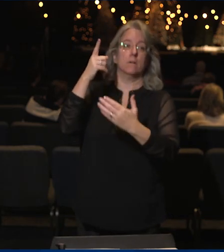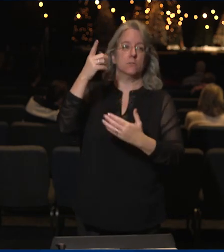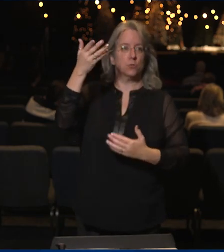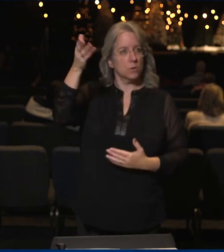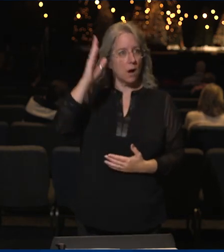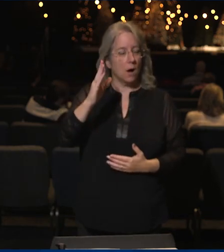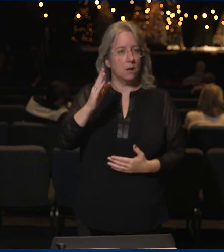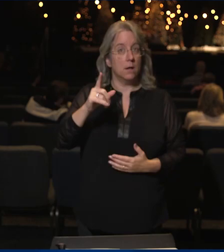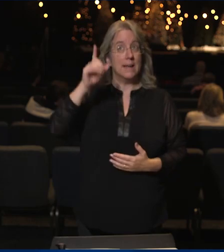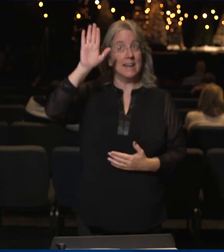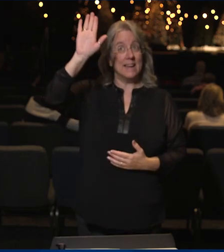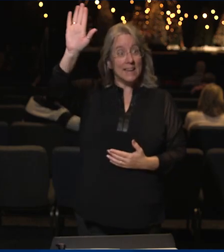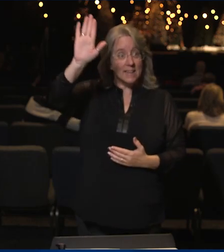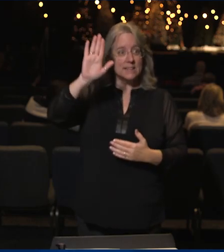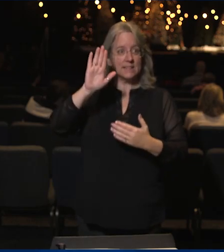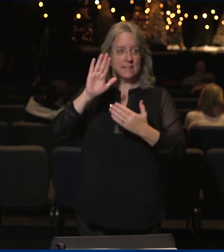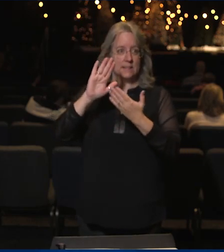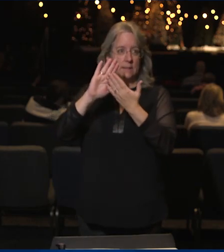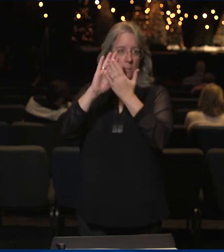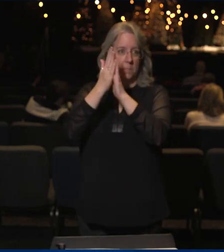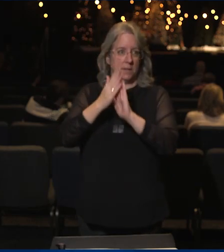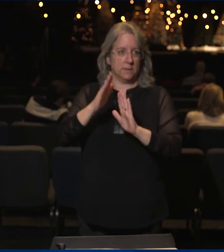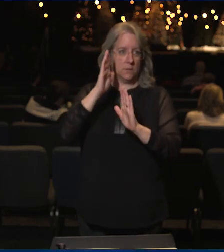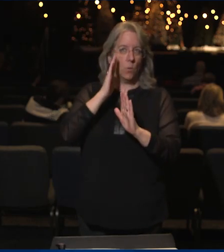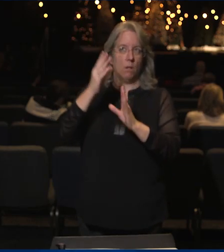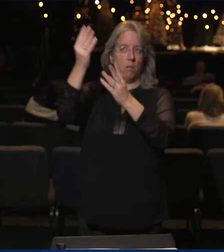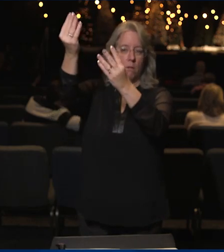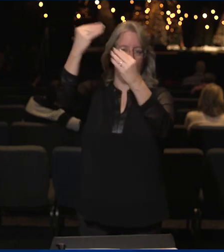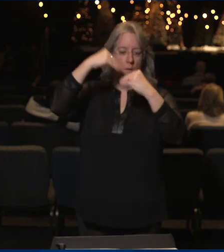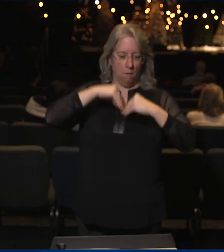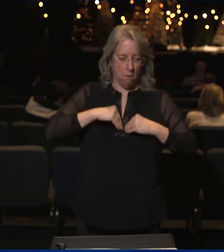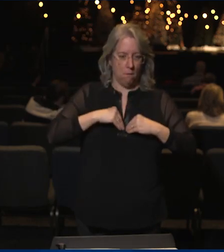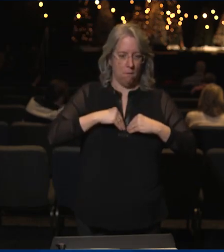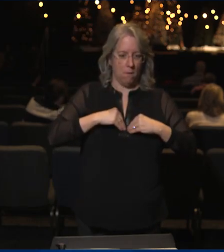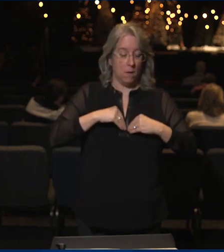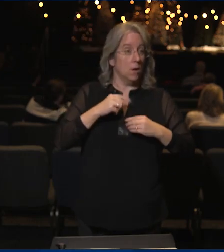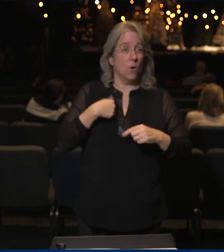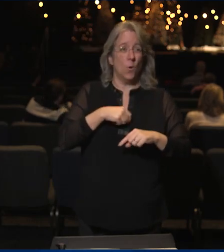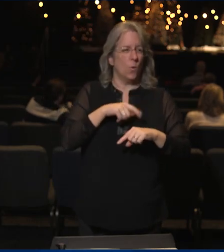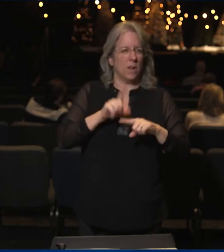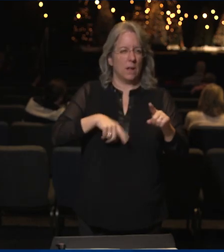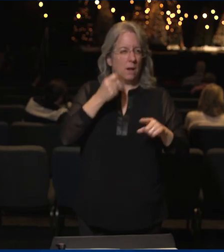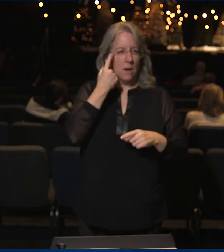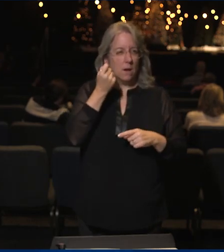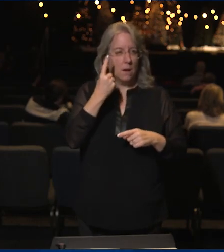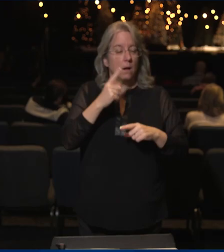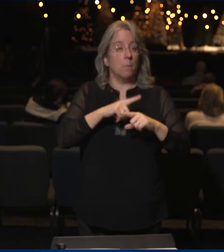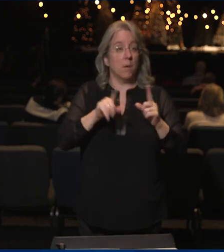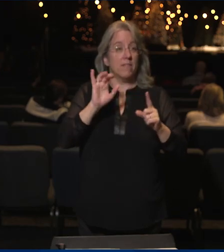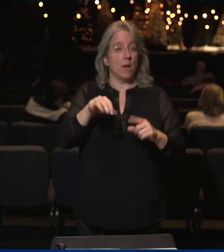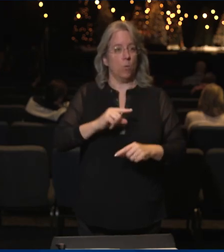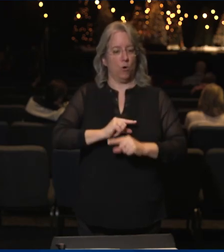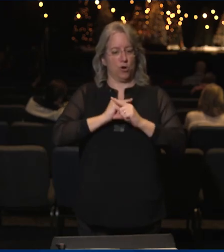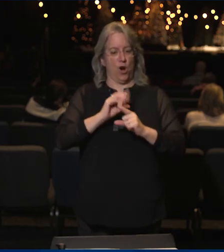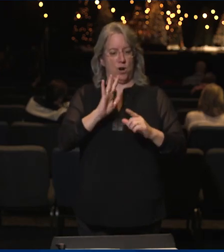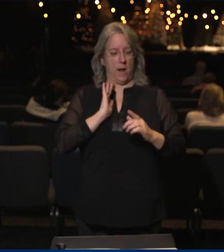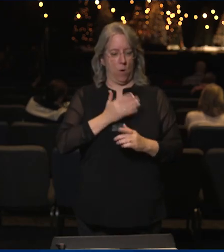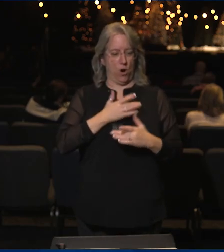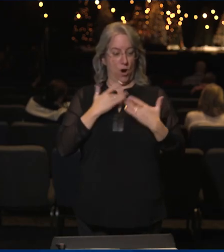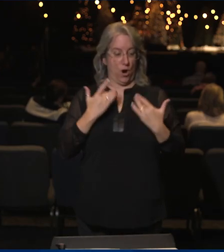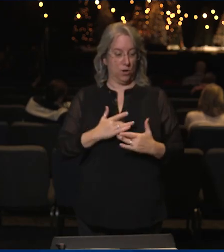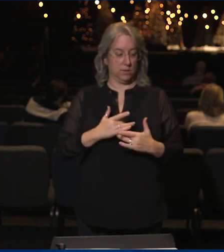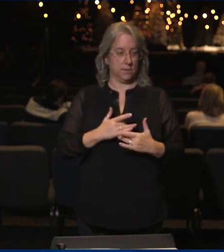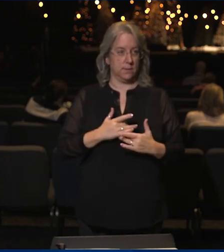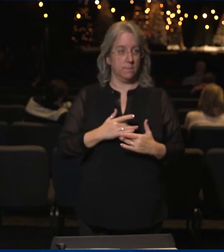all understanding, will guard your hearts and your minds in Christ Jesus." And here, I think, is the key verse.